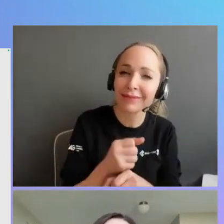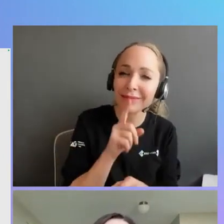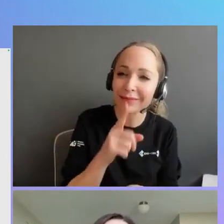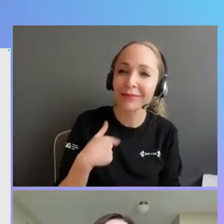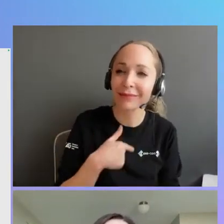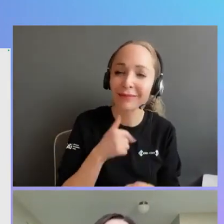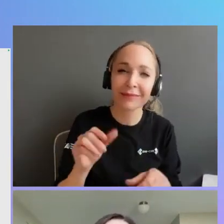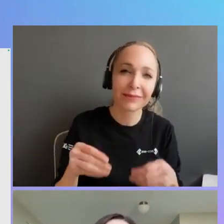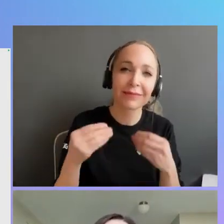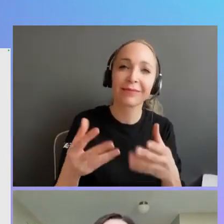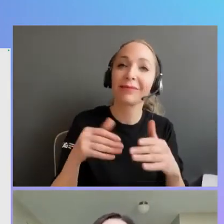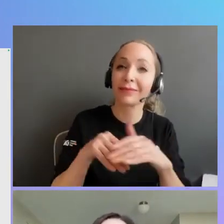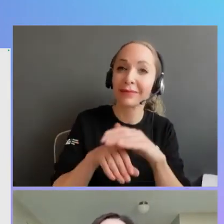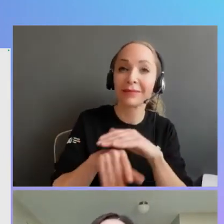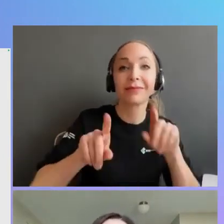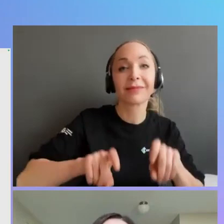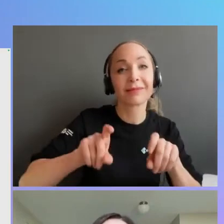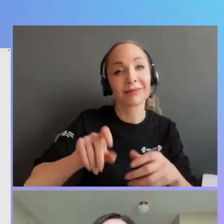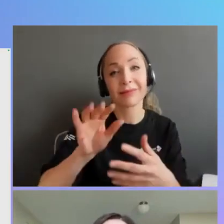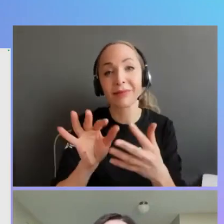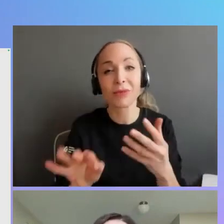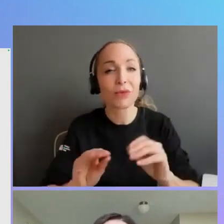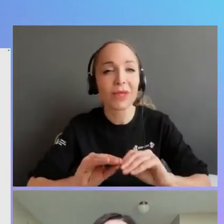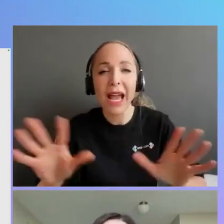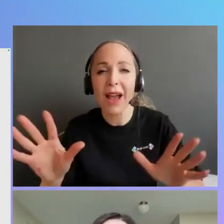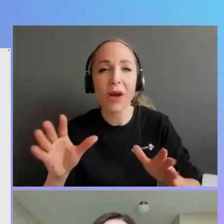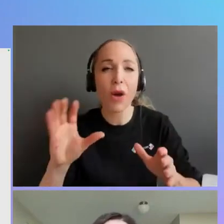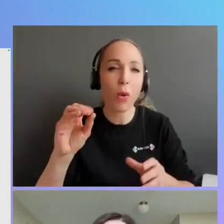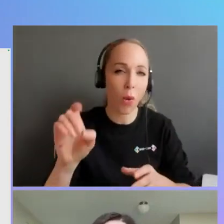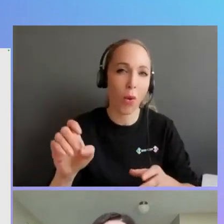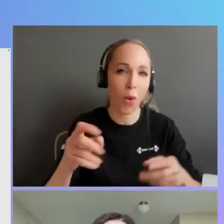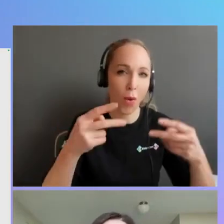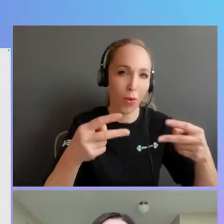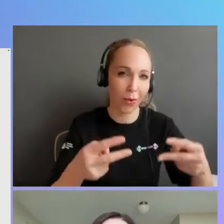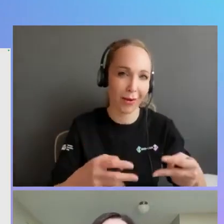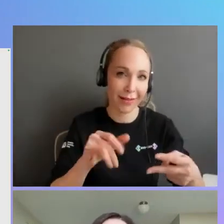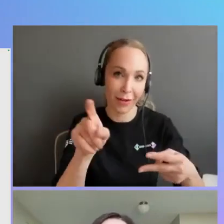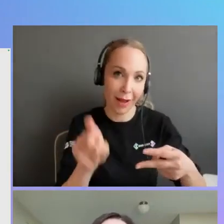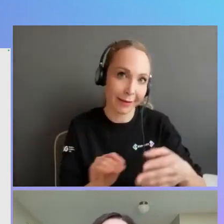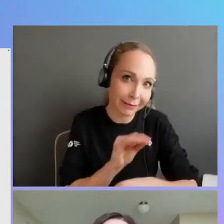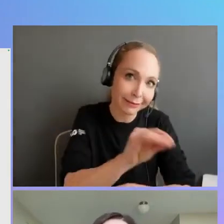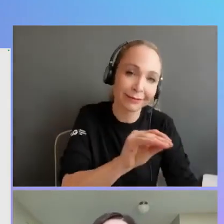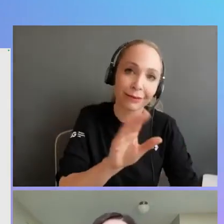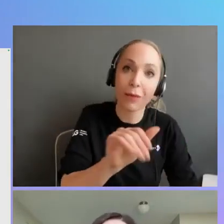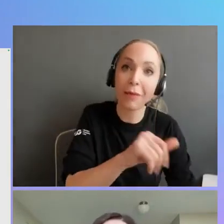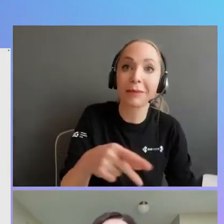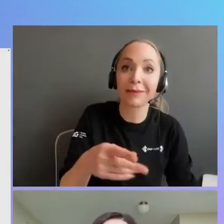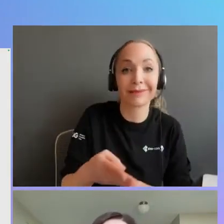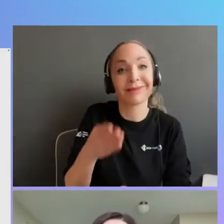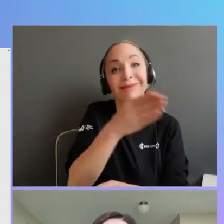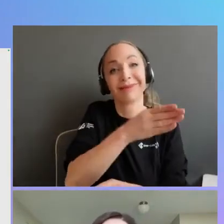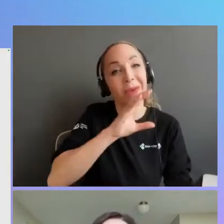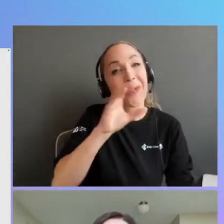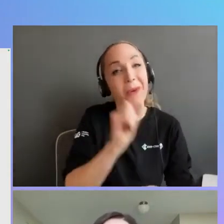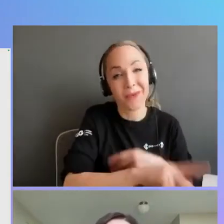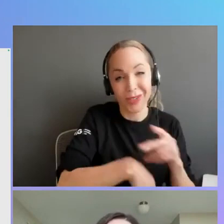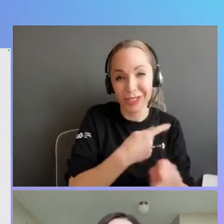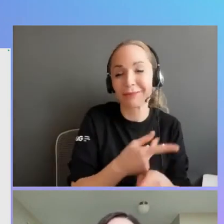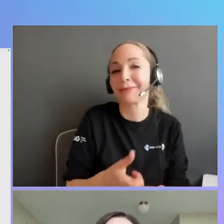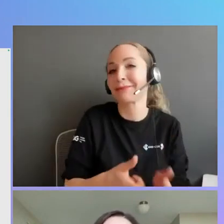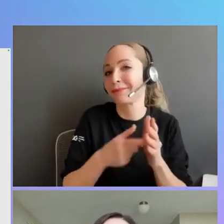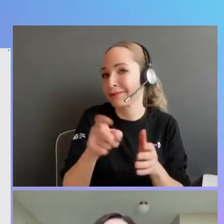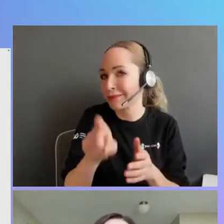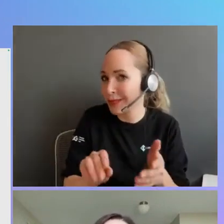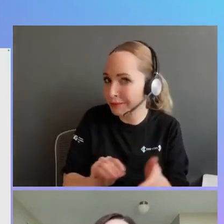provide accessibility testing options without any code that needed to be embedded into your app. Previous versions of our product did require you to embed